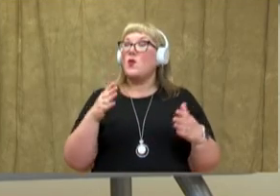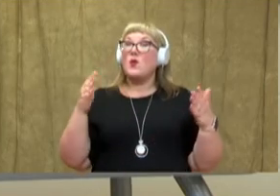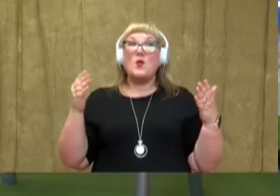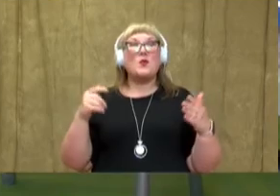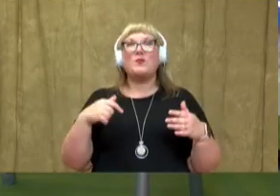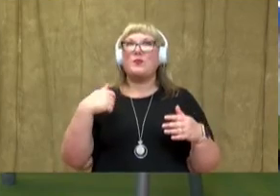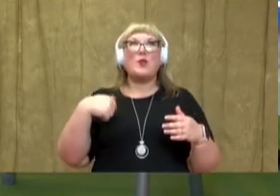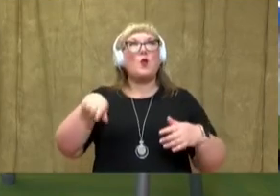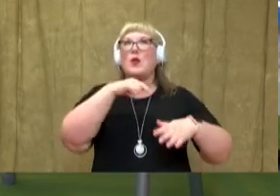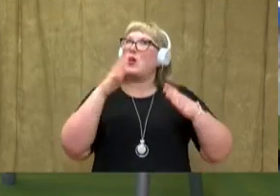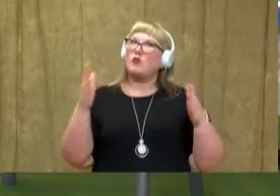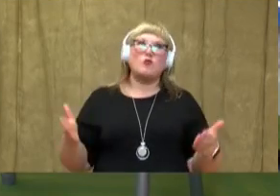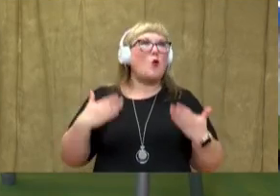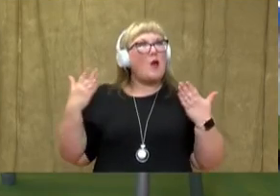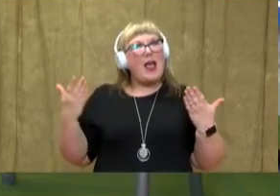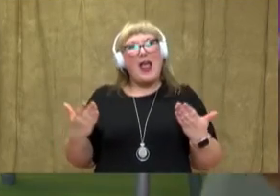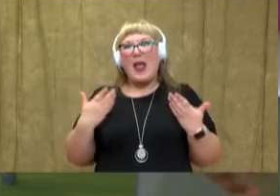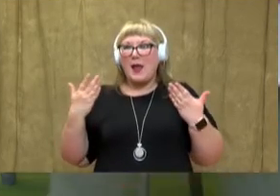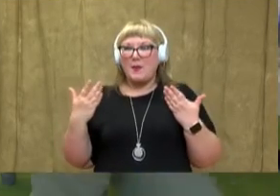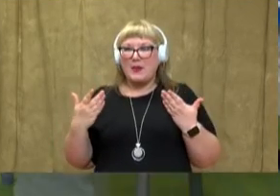happy